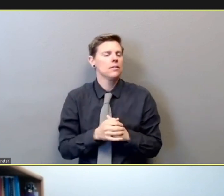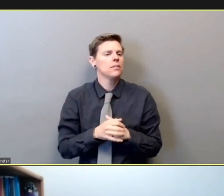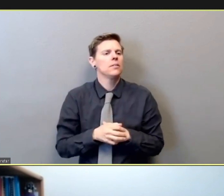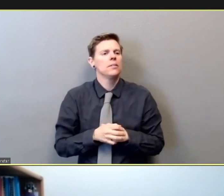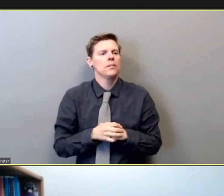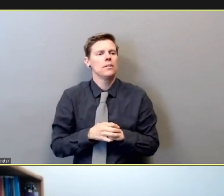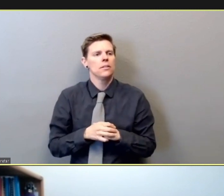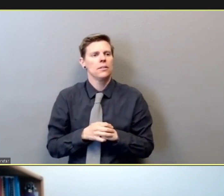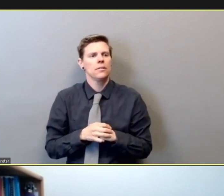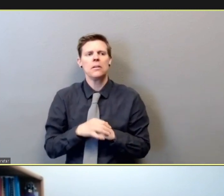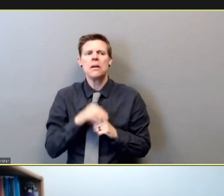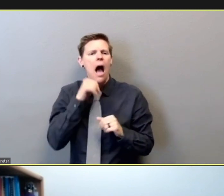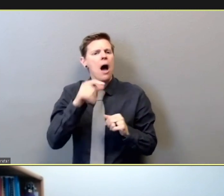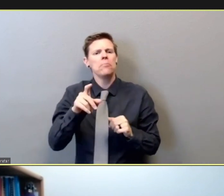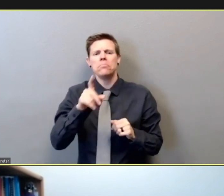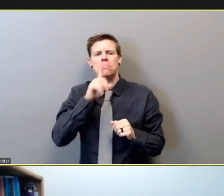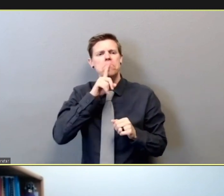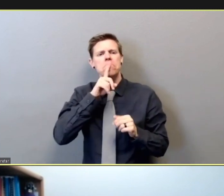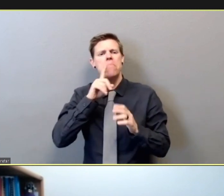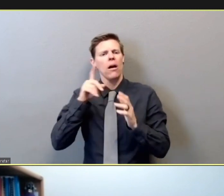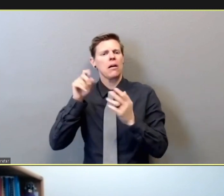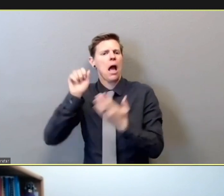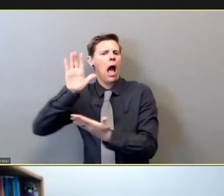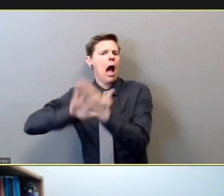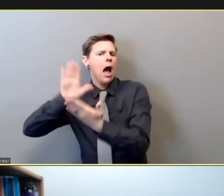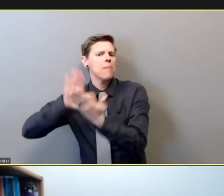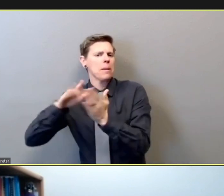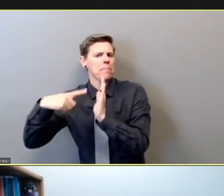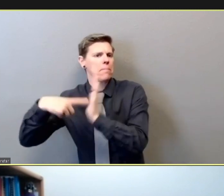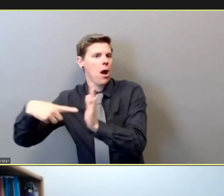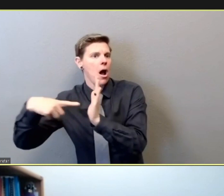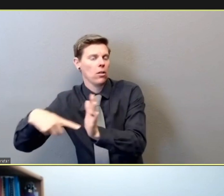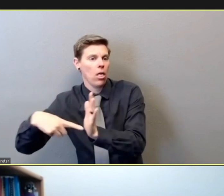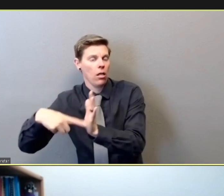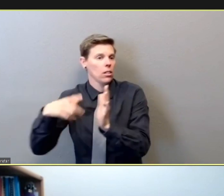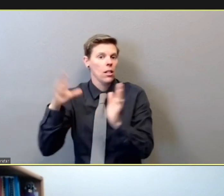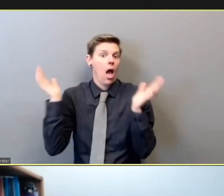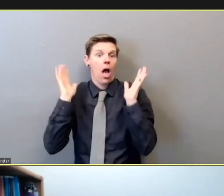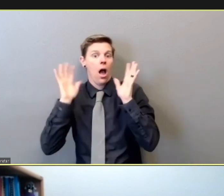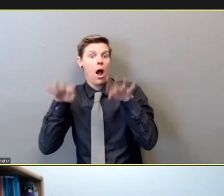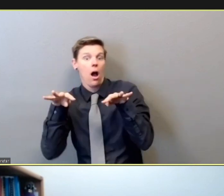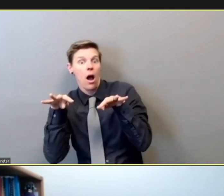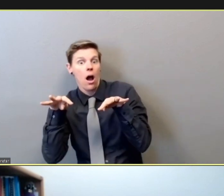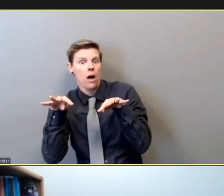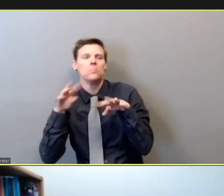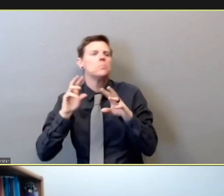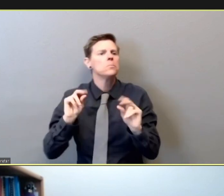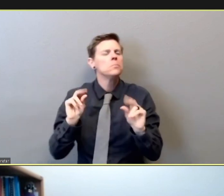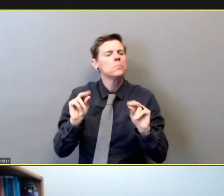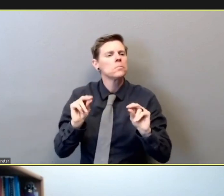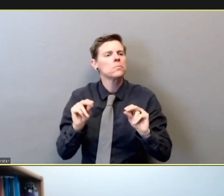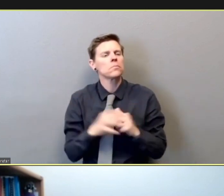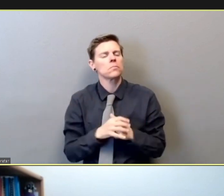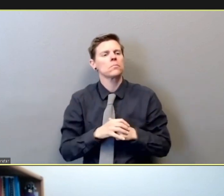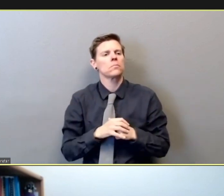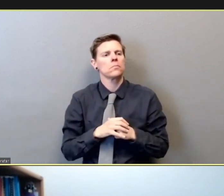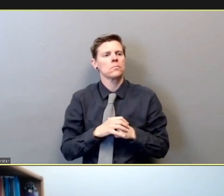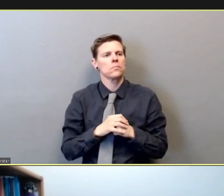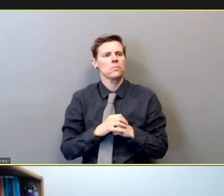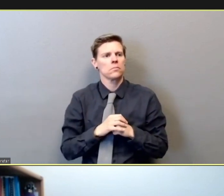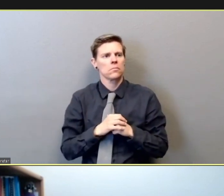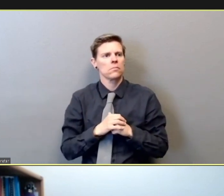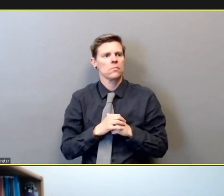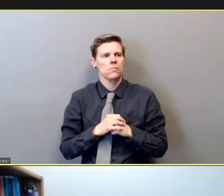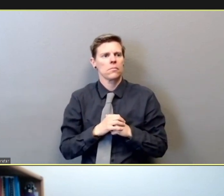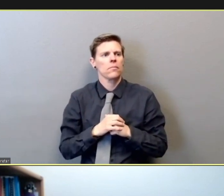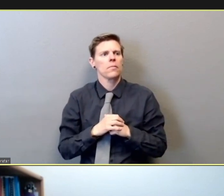magic way of having school sports work. What we're basically saying, though, is the infrastructure that it